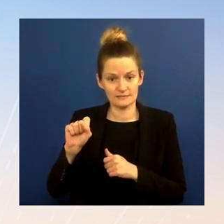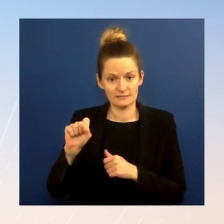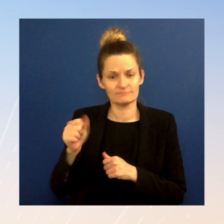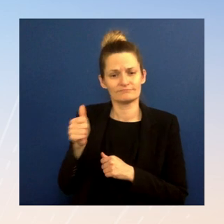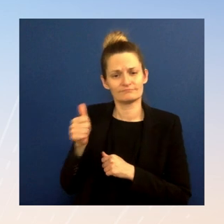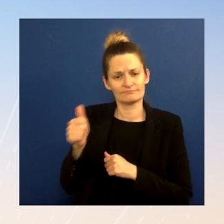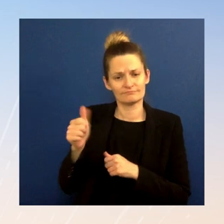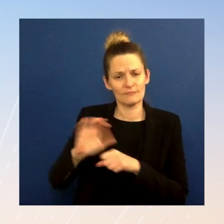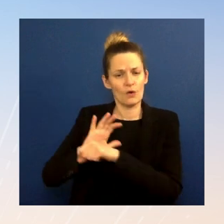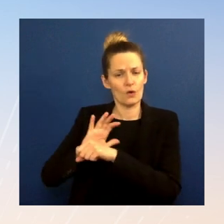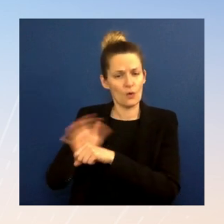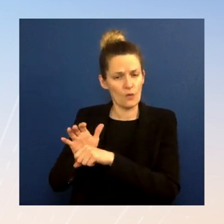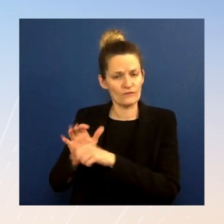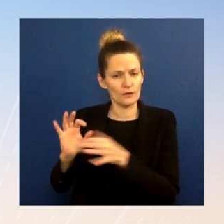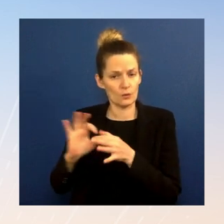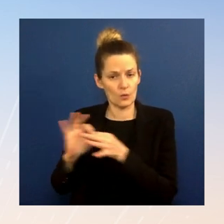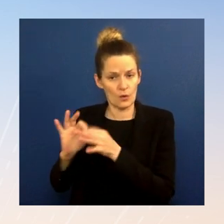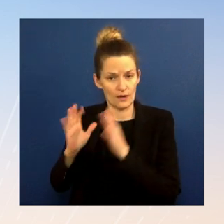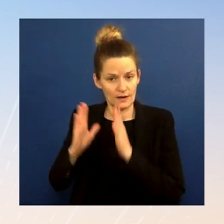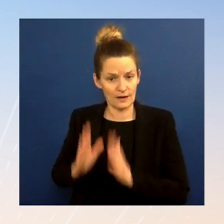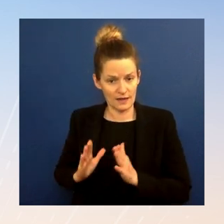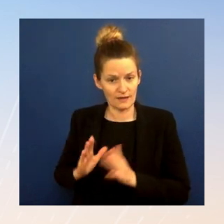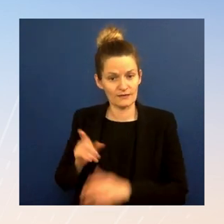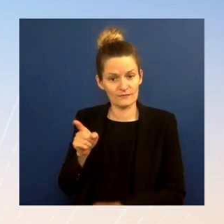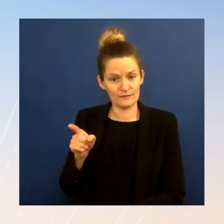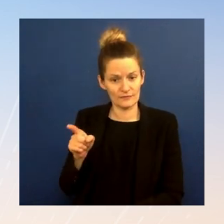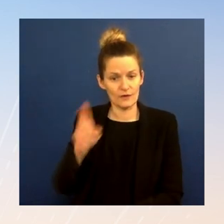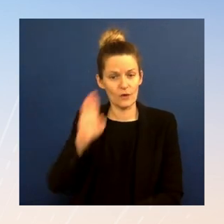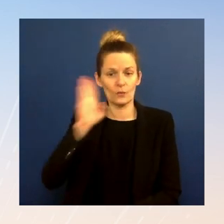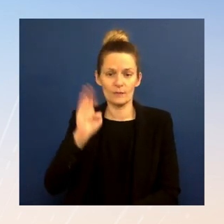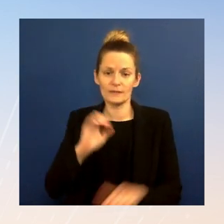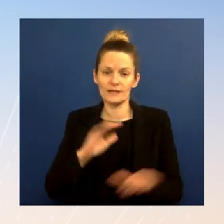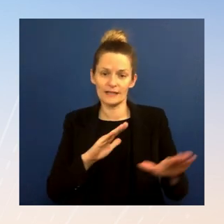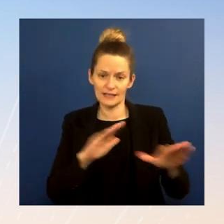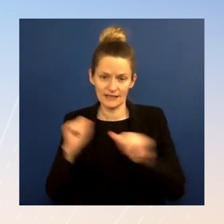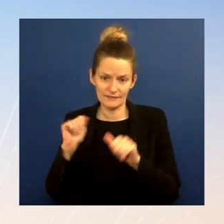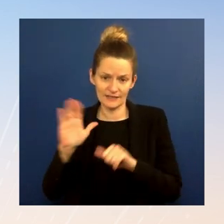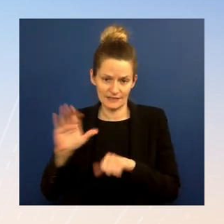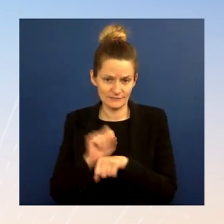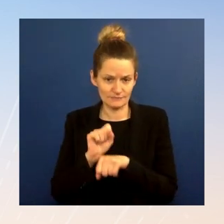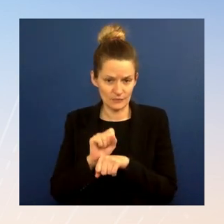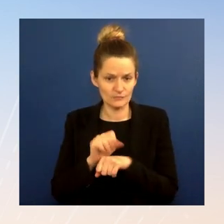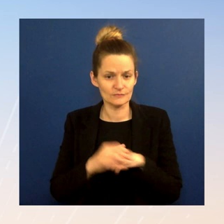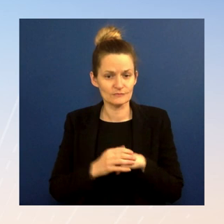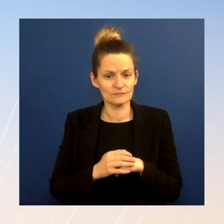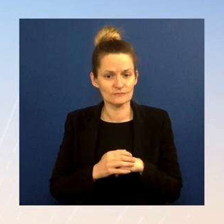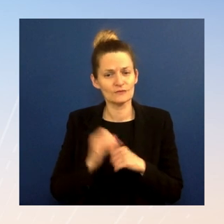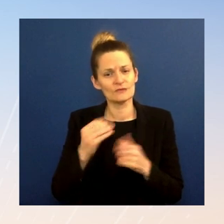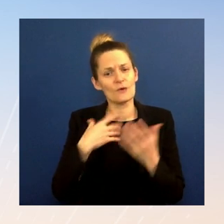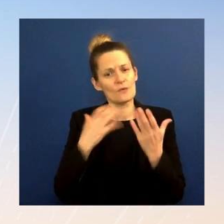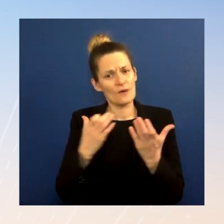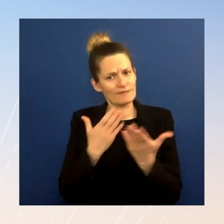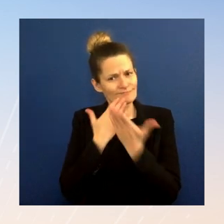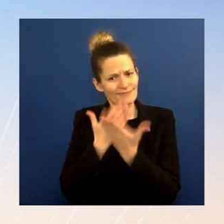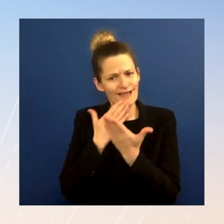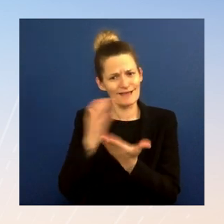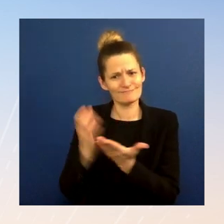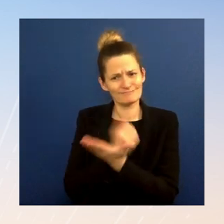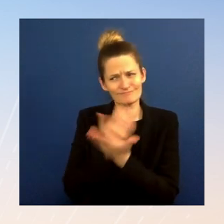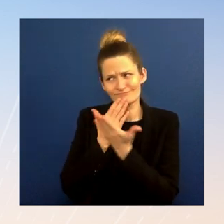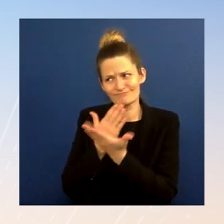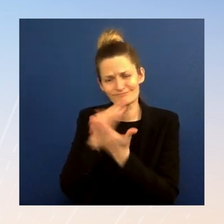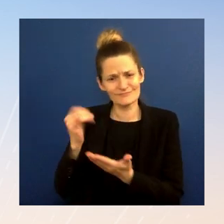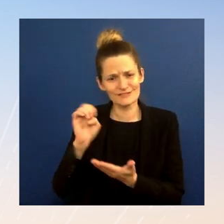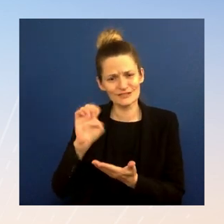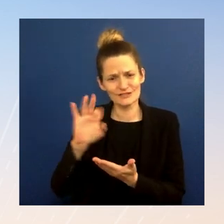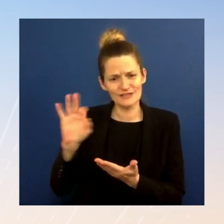to note his service and thank him from the President and all of us. The President called on Jeff to lead our COVID-19 response because there is no